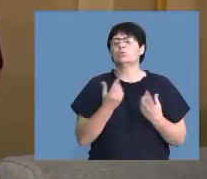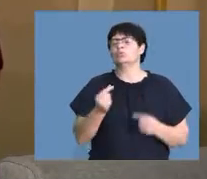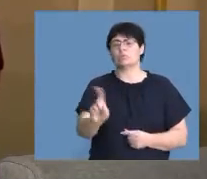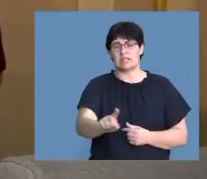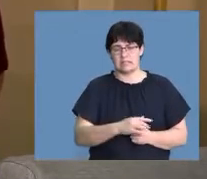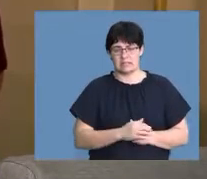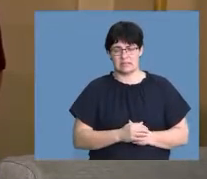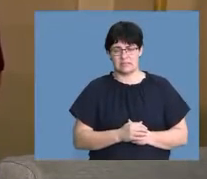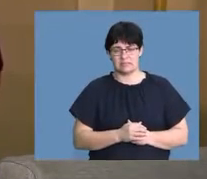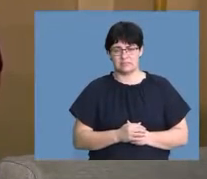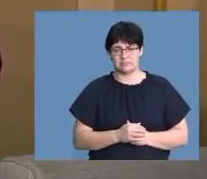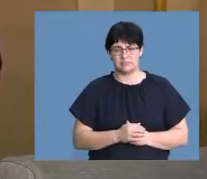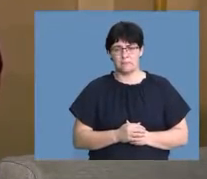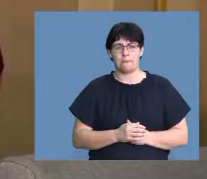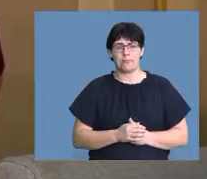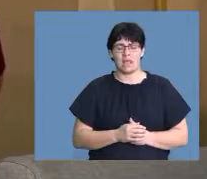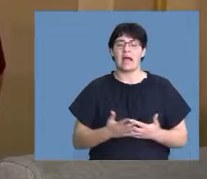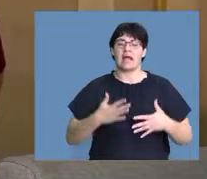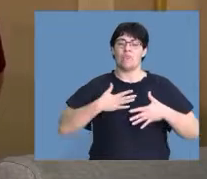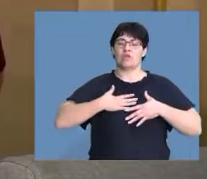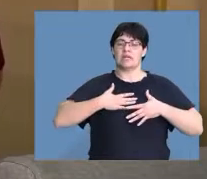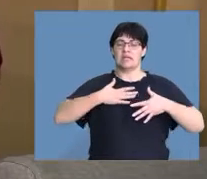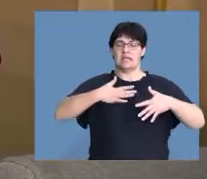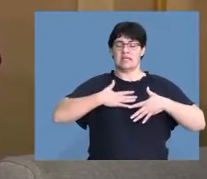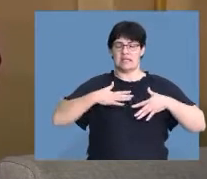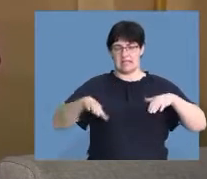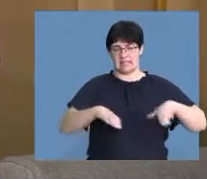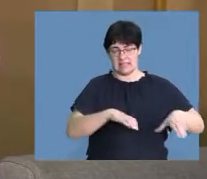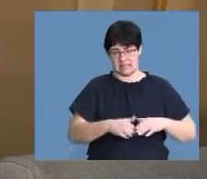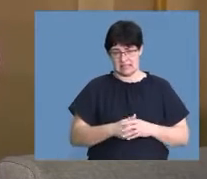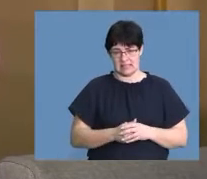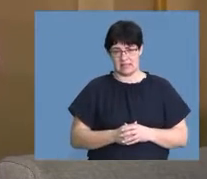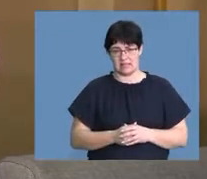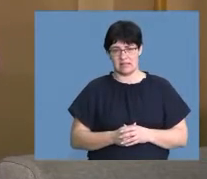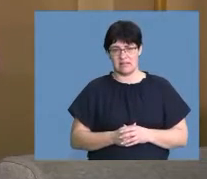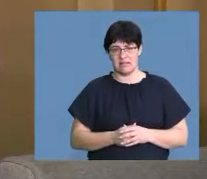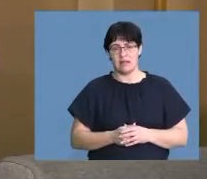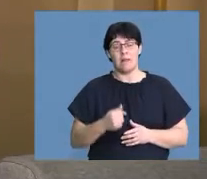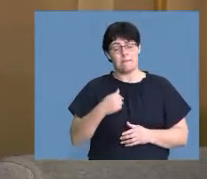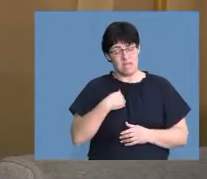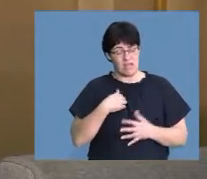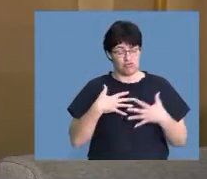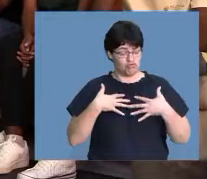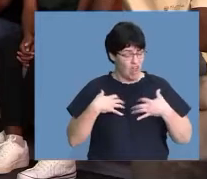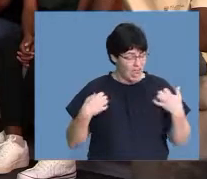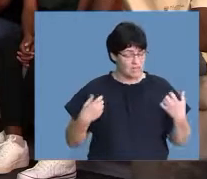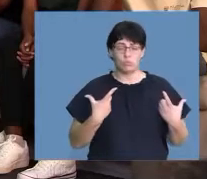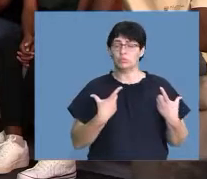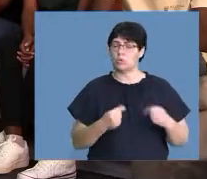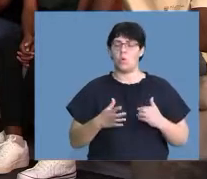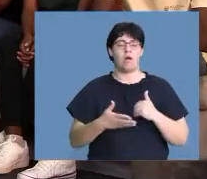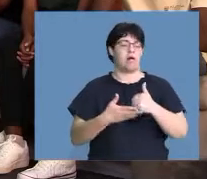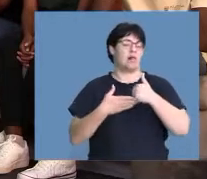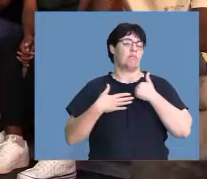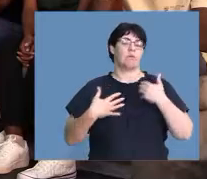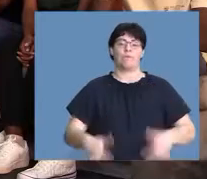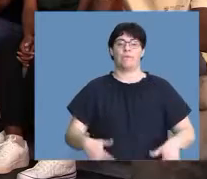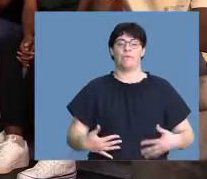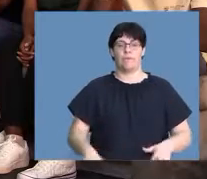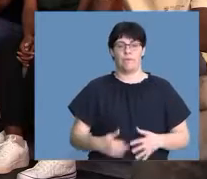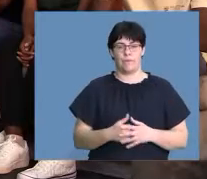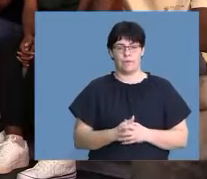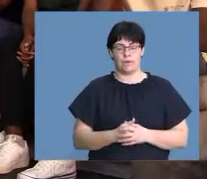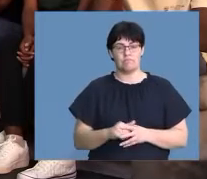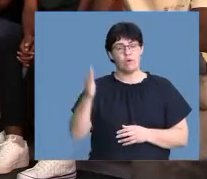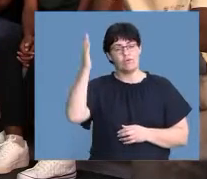to teach you how to do a breathing exercise. This breathing exercise has got me through a lot of stressful times. And actually, I